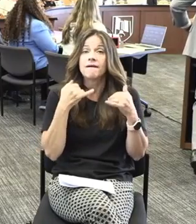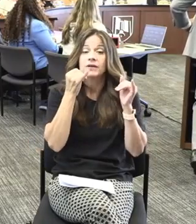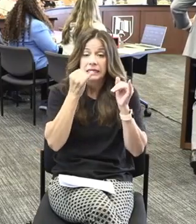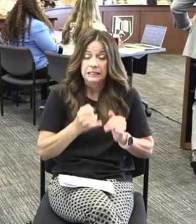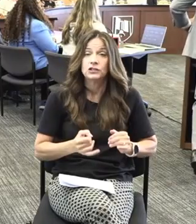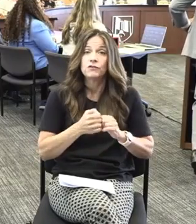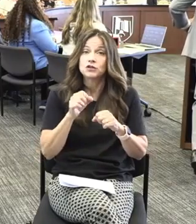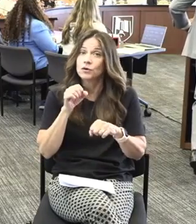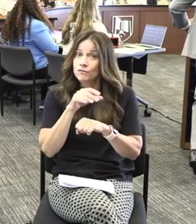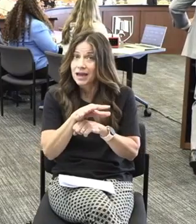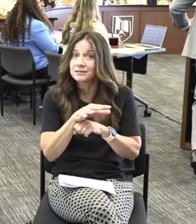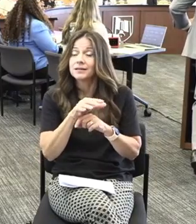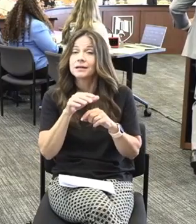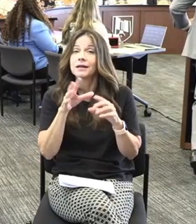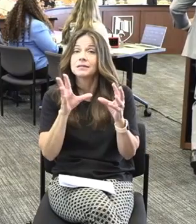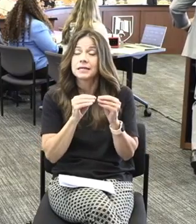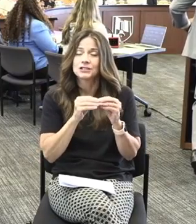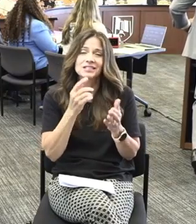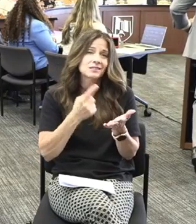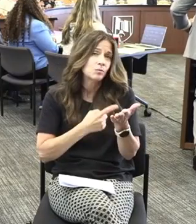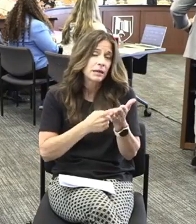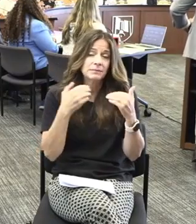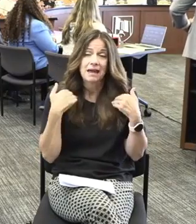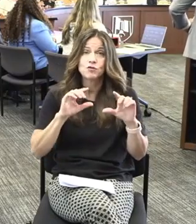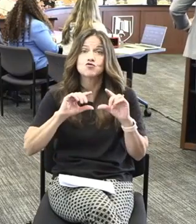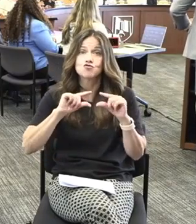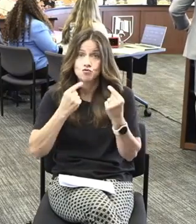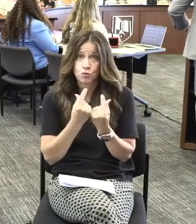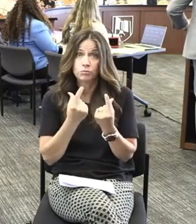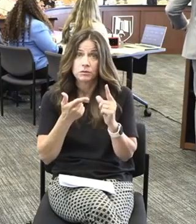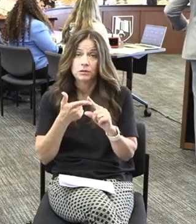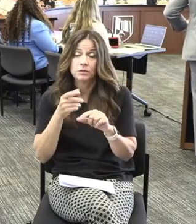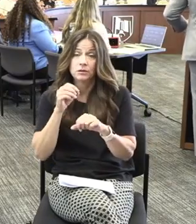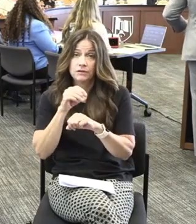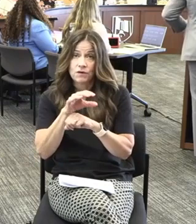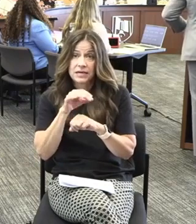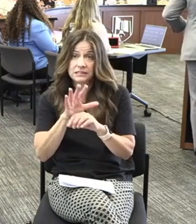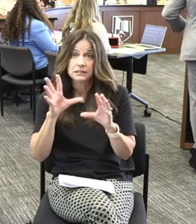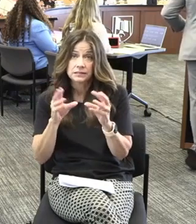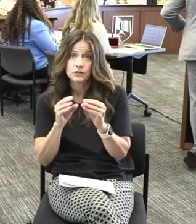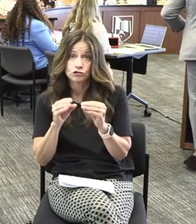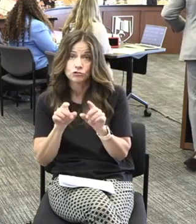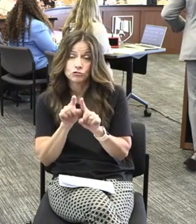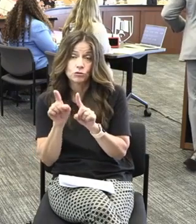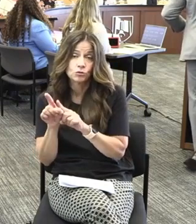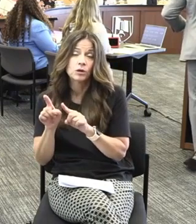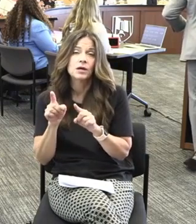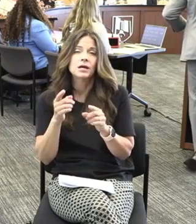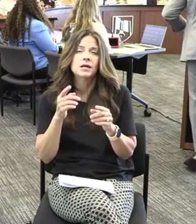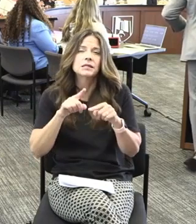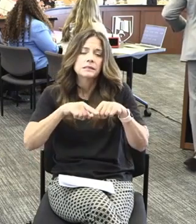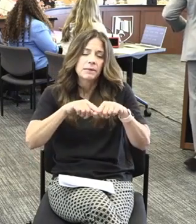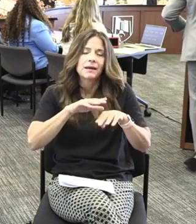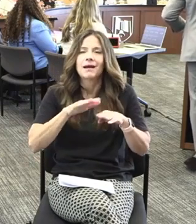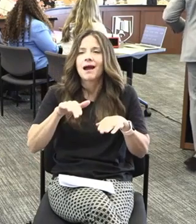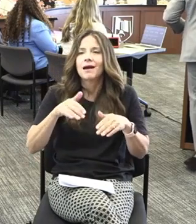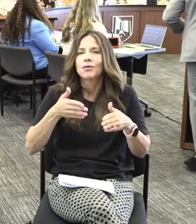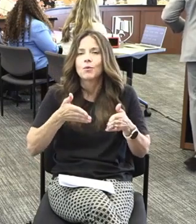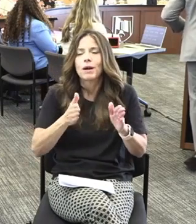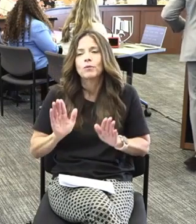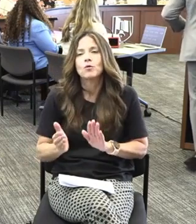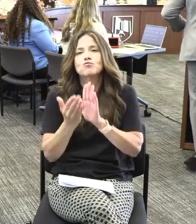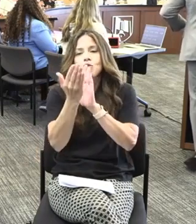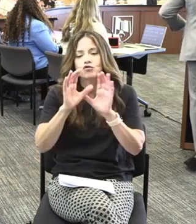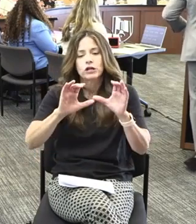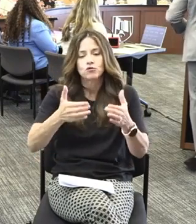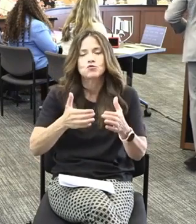do some group advising sessions as a part of our process, depending on, how we approach a particular group of